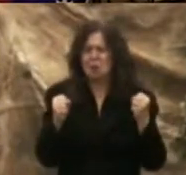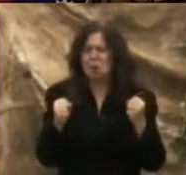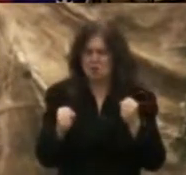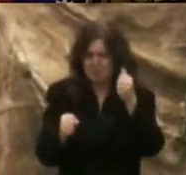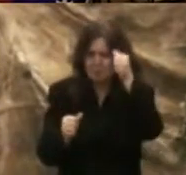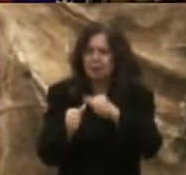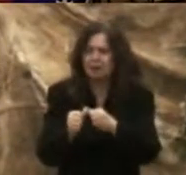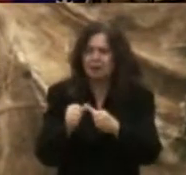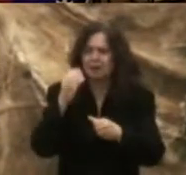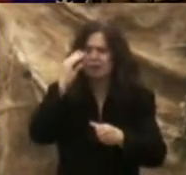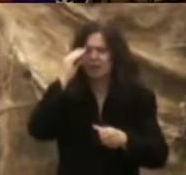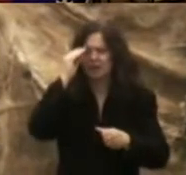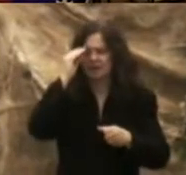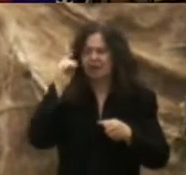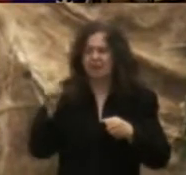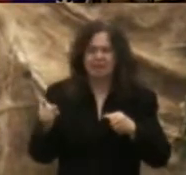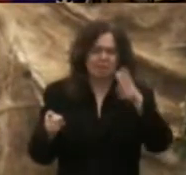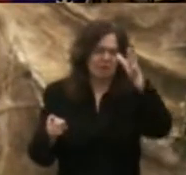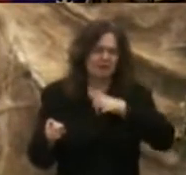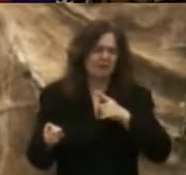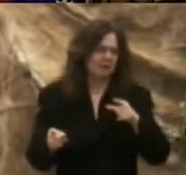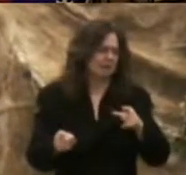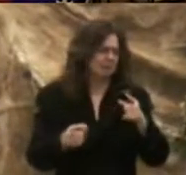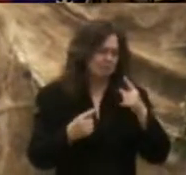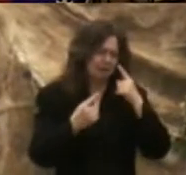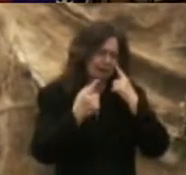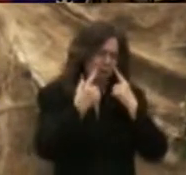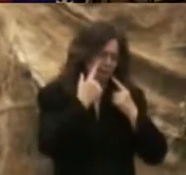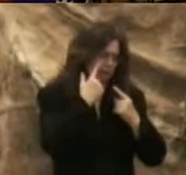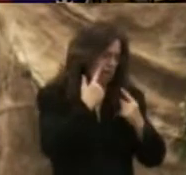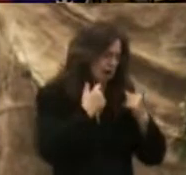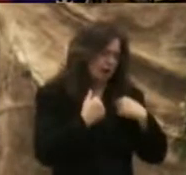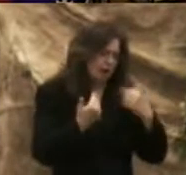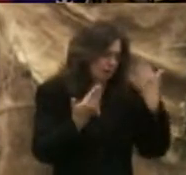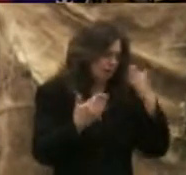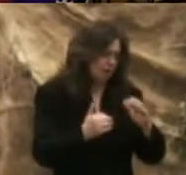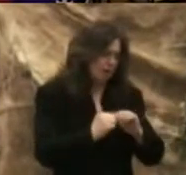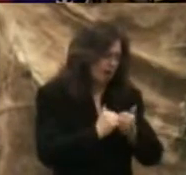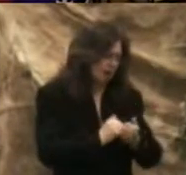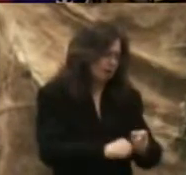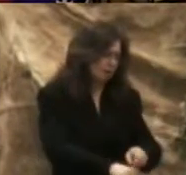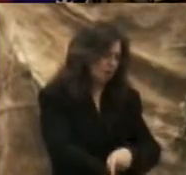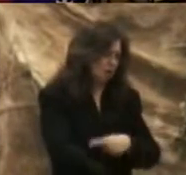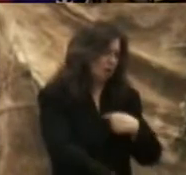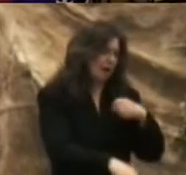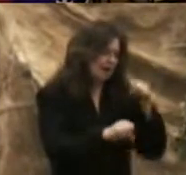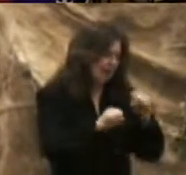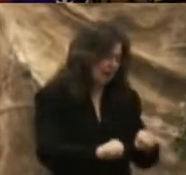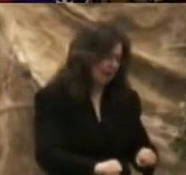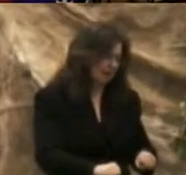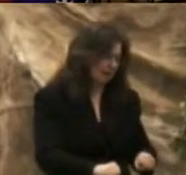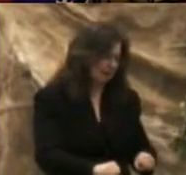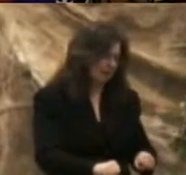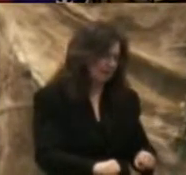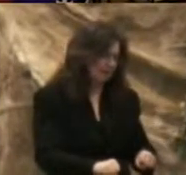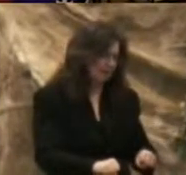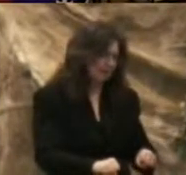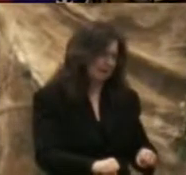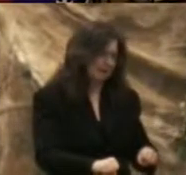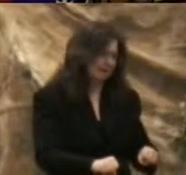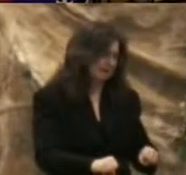and he said, "I don't know how much longer I can do this."